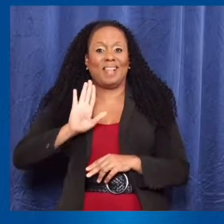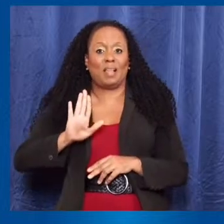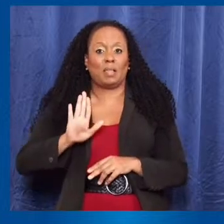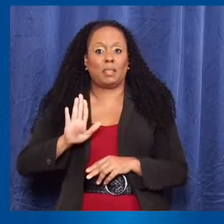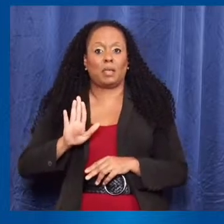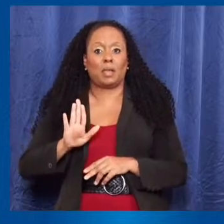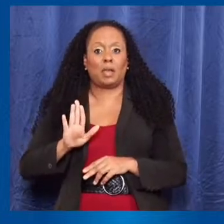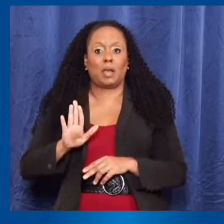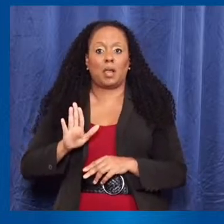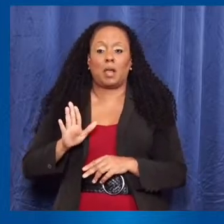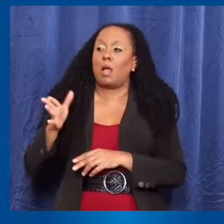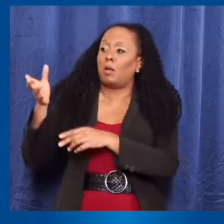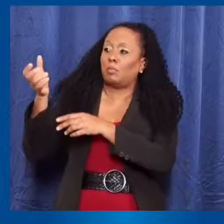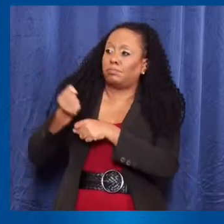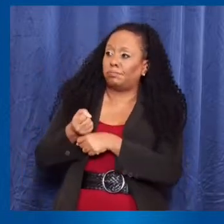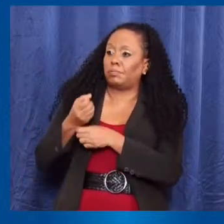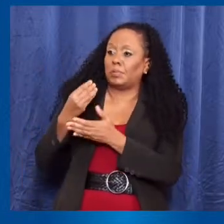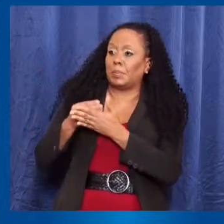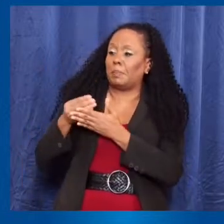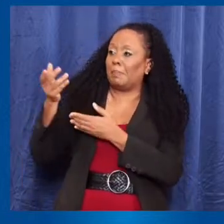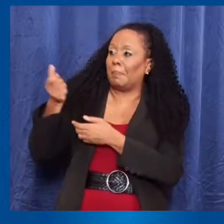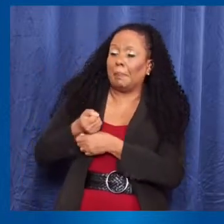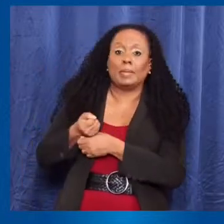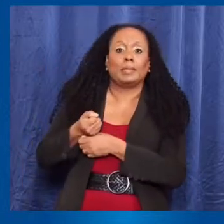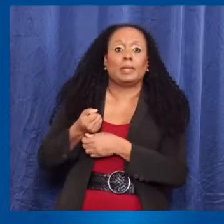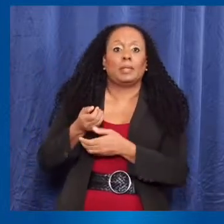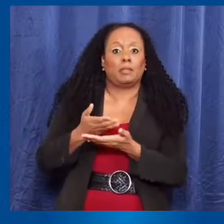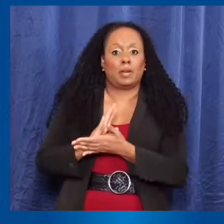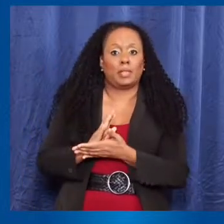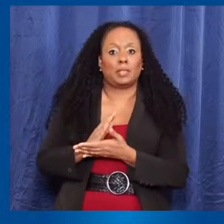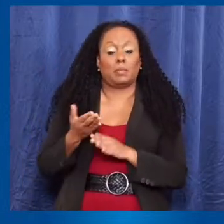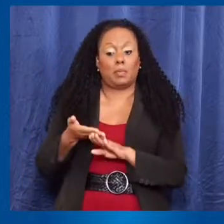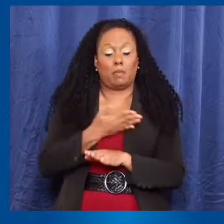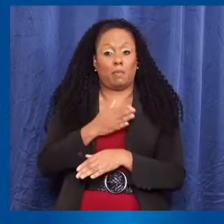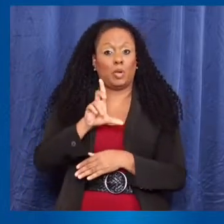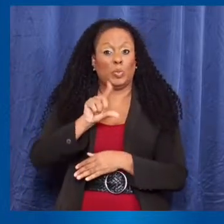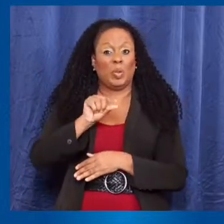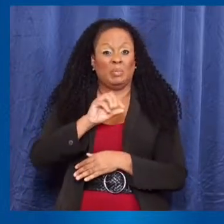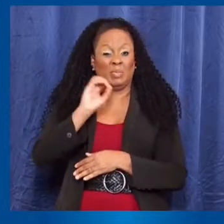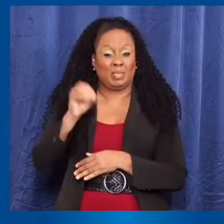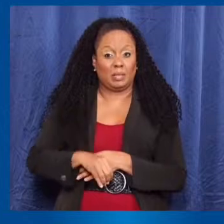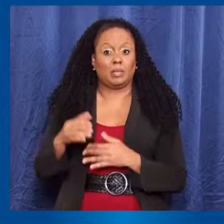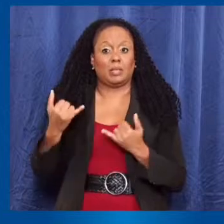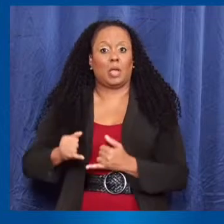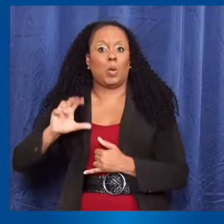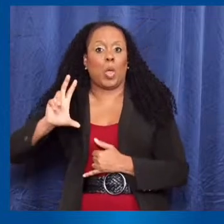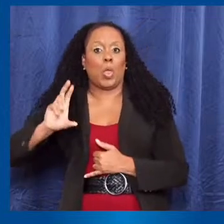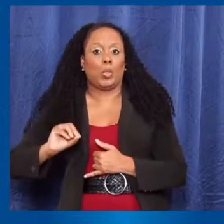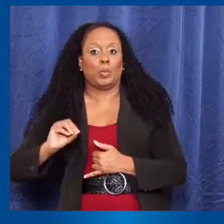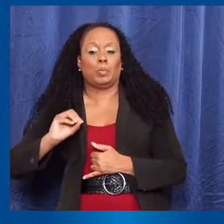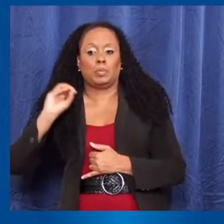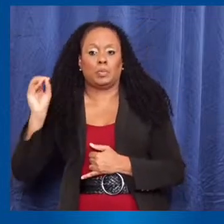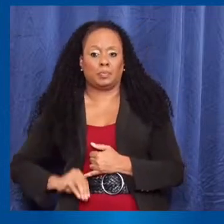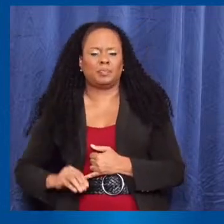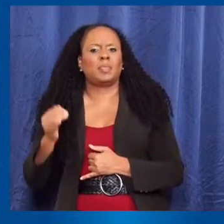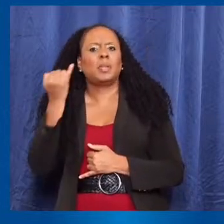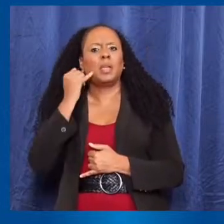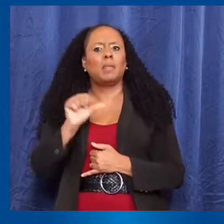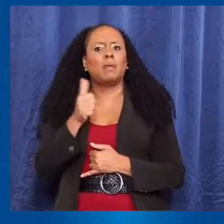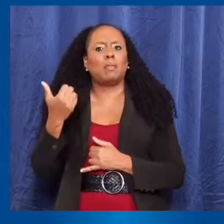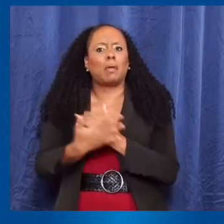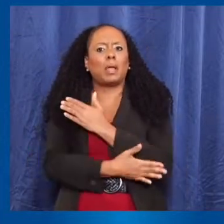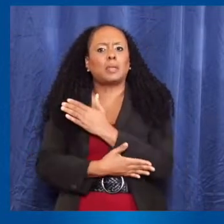pool, and they went from 20% to 30%. Now, if we can get other countries globally doing the same